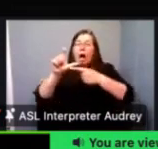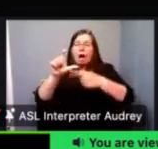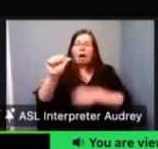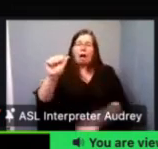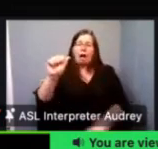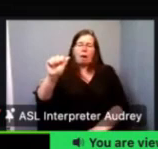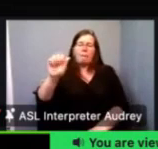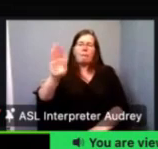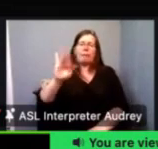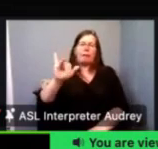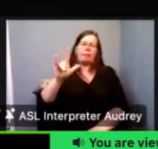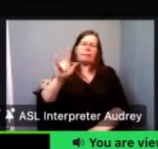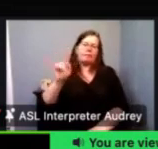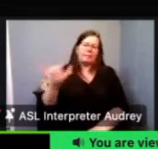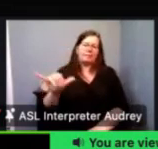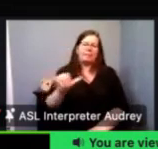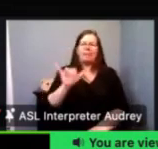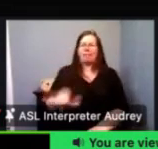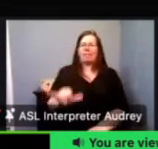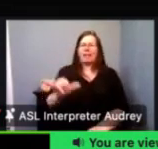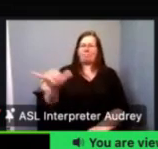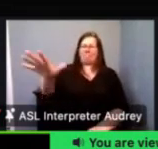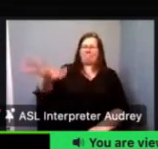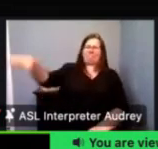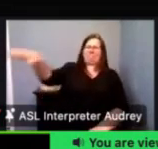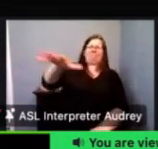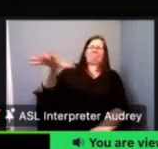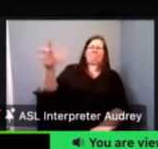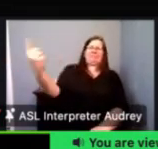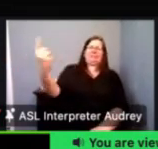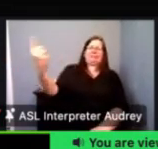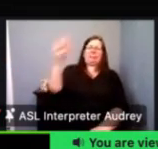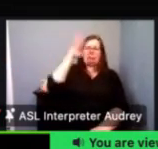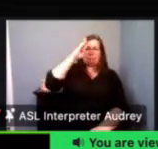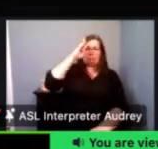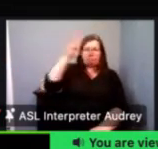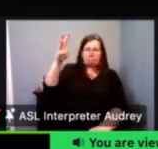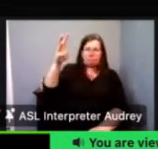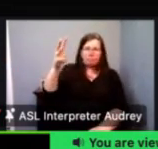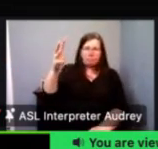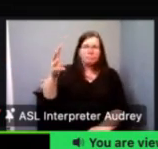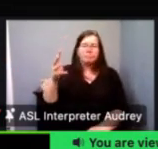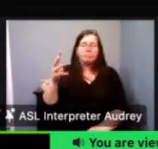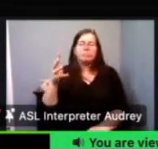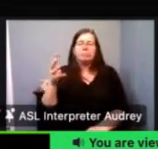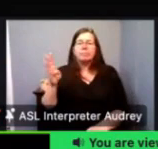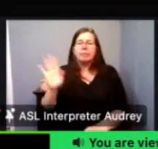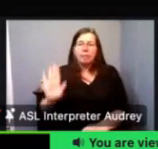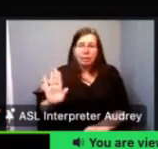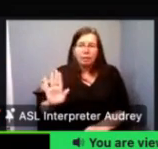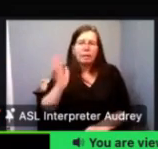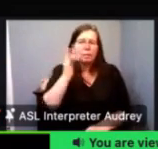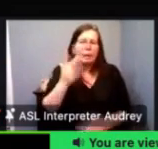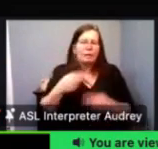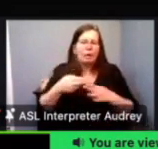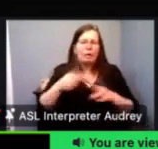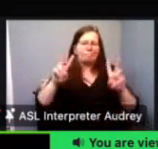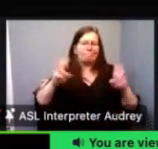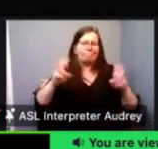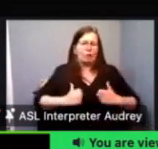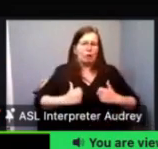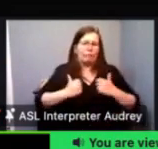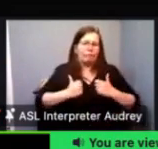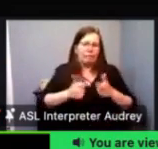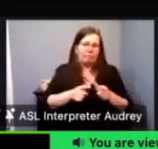for largely like created outside of the disability community by other people. So that's why we call them surviving